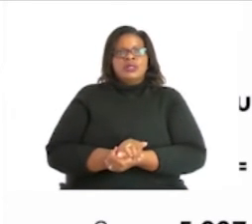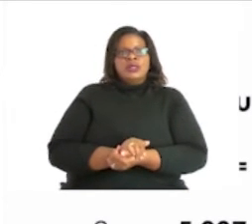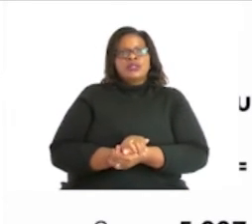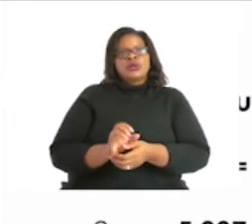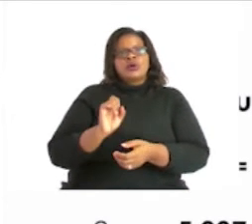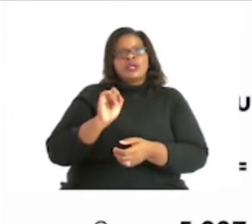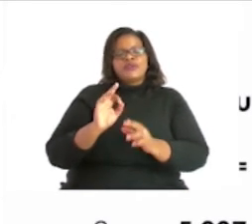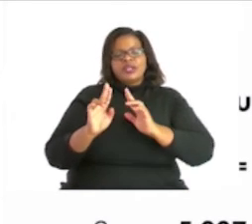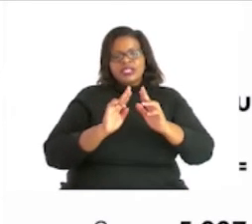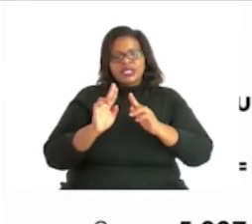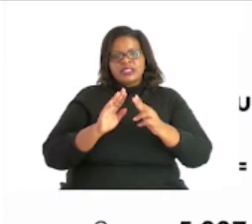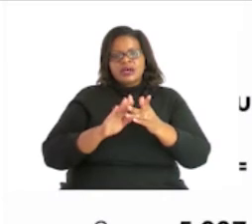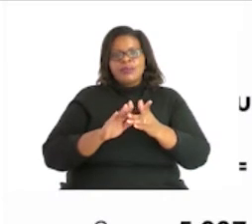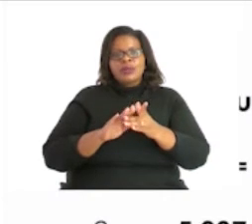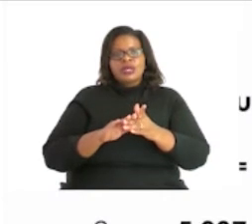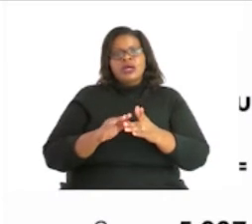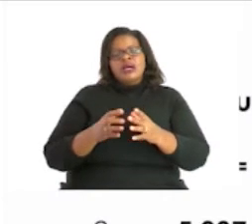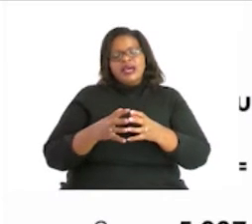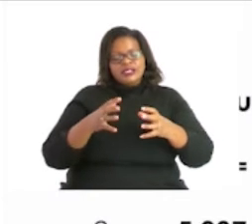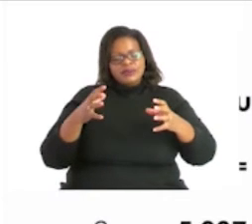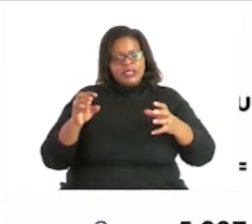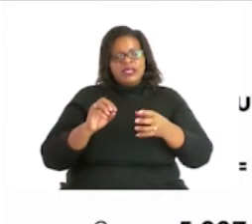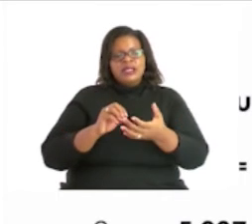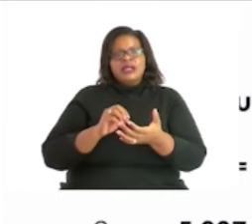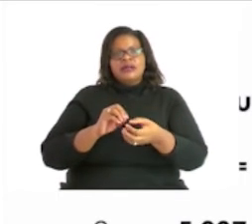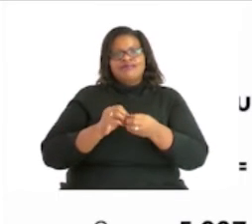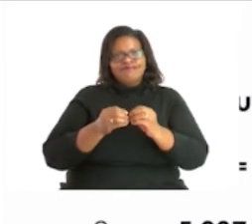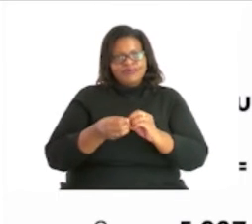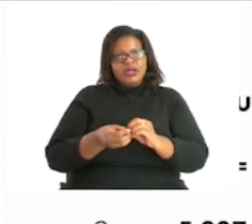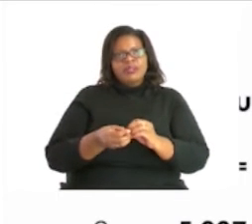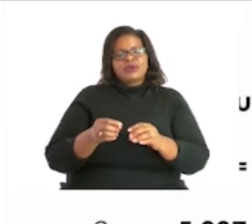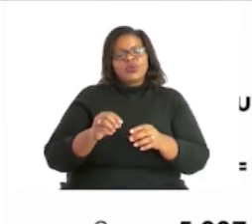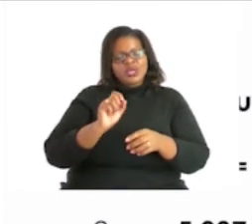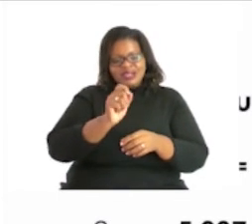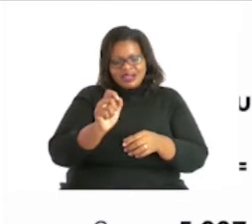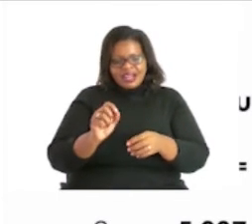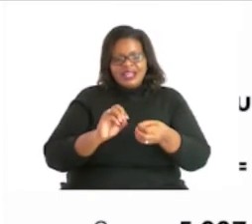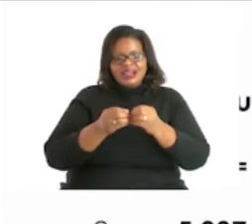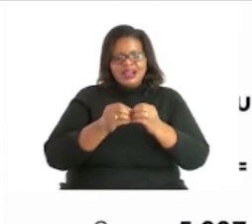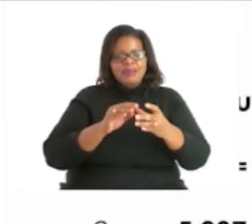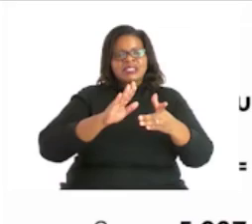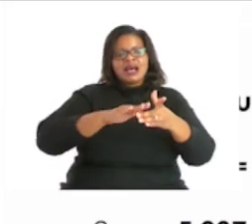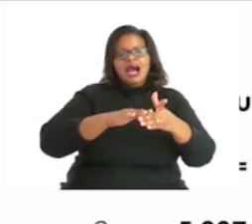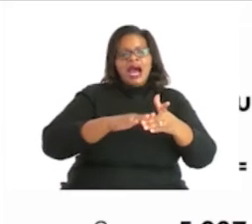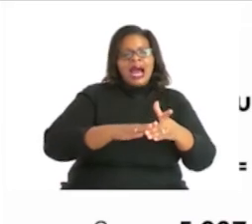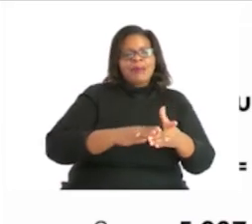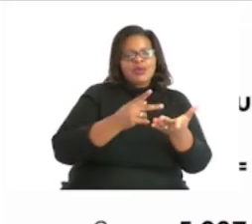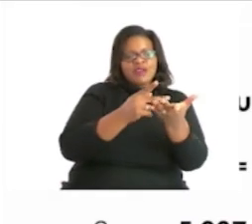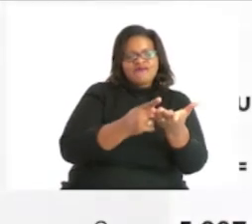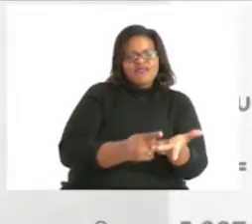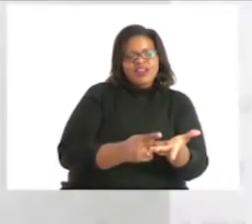numbers, we write numbers according to their values. Now, if we go to the board, let's try the first